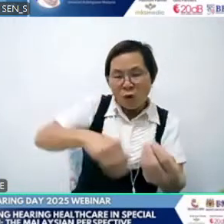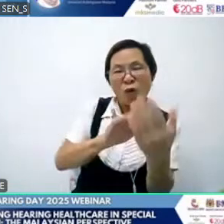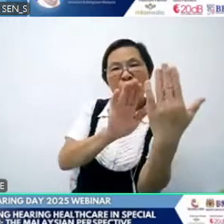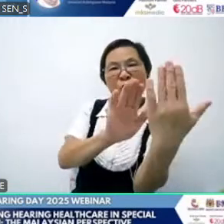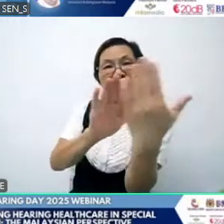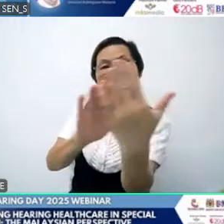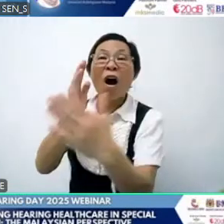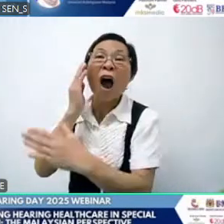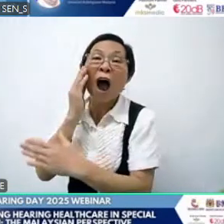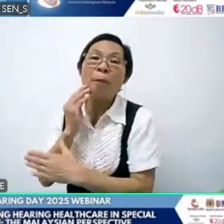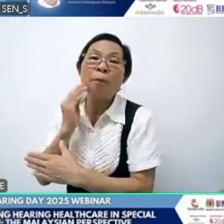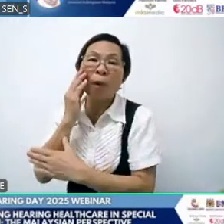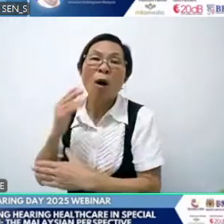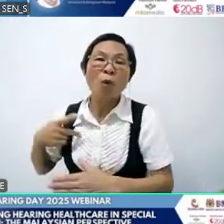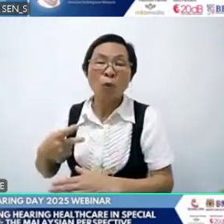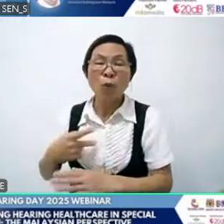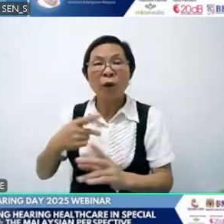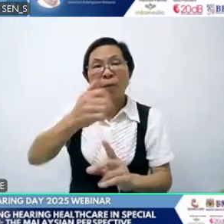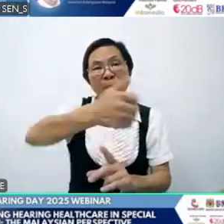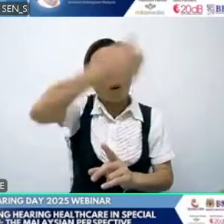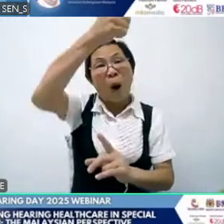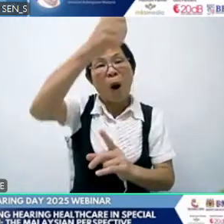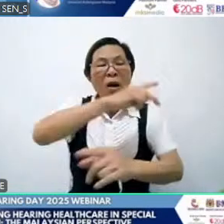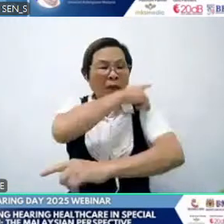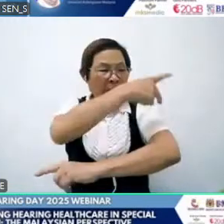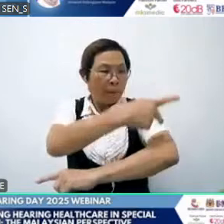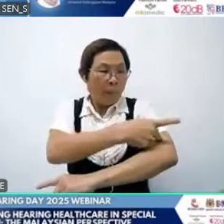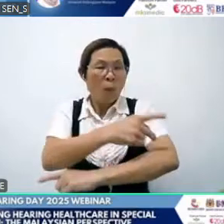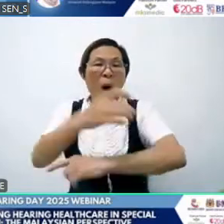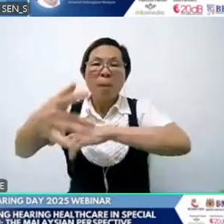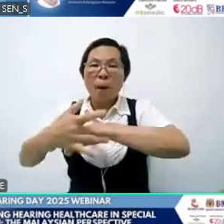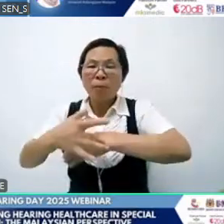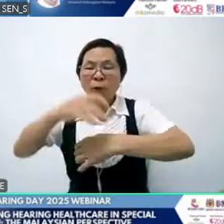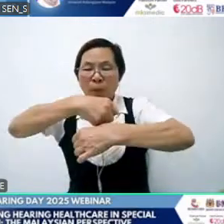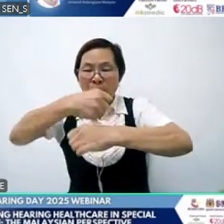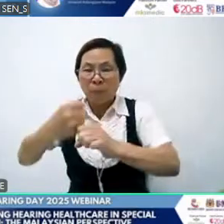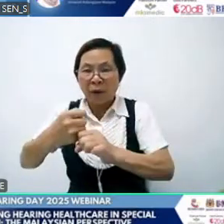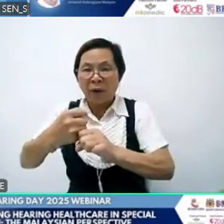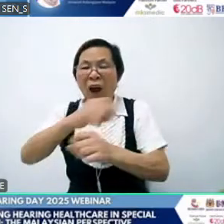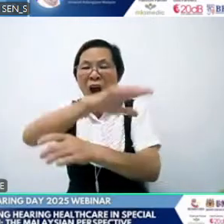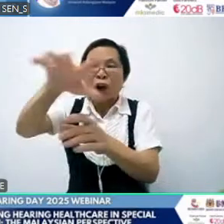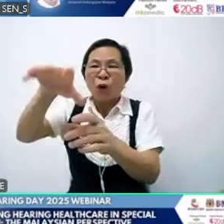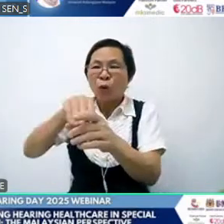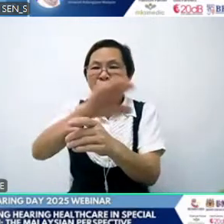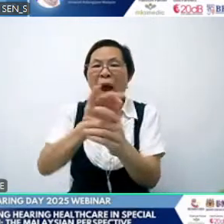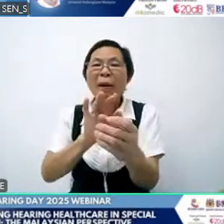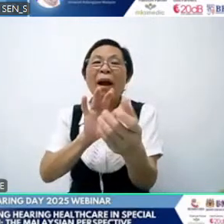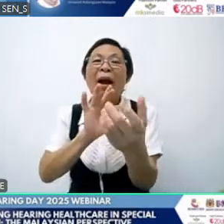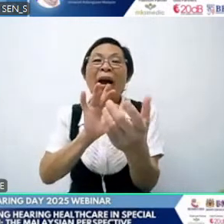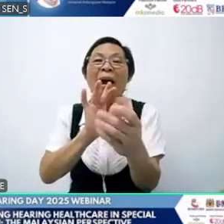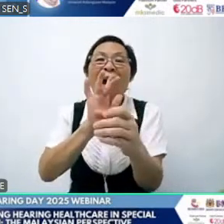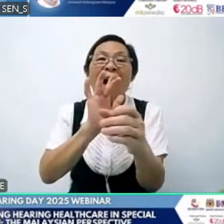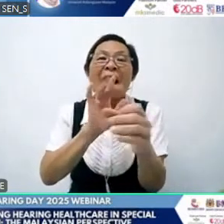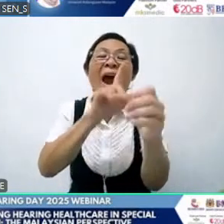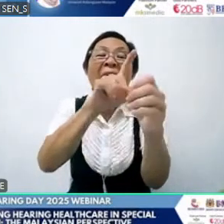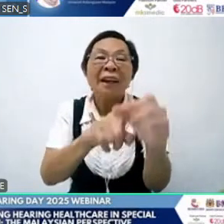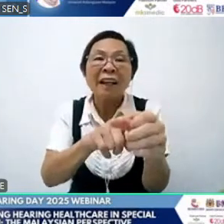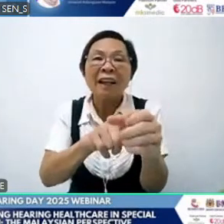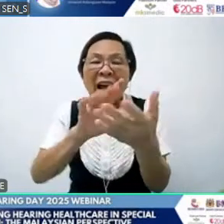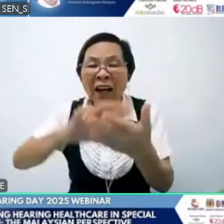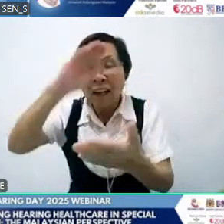experience as we spotlight the power of technology to create inclusive and engaging learning experience for